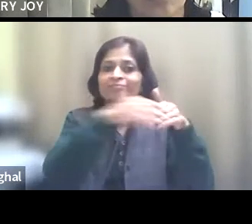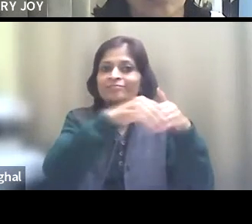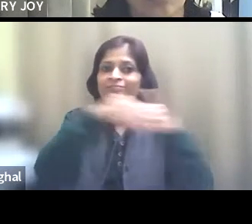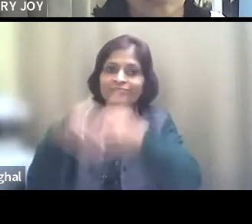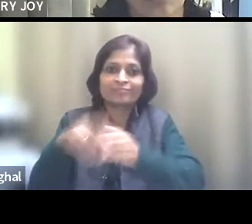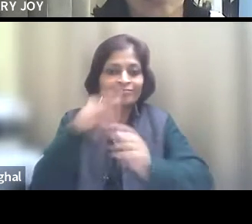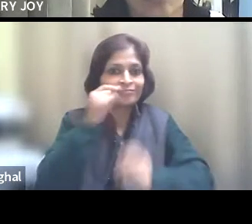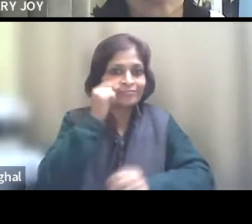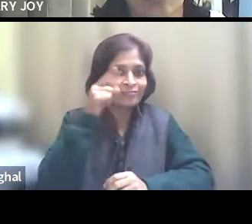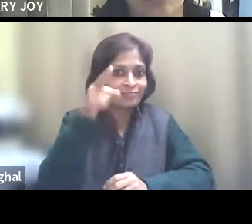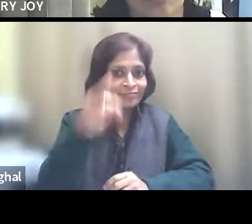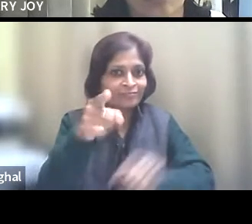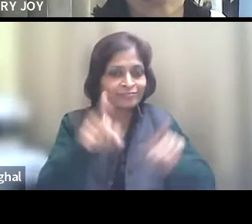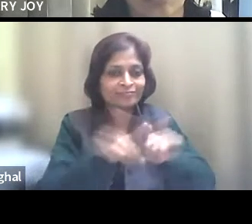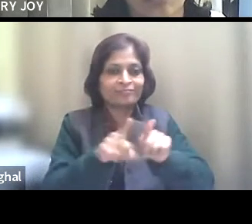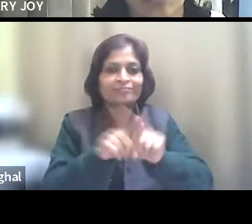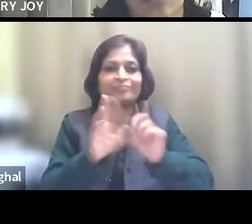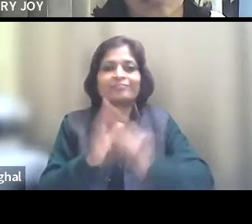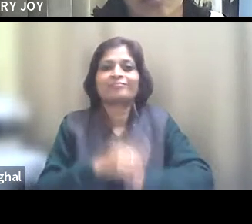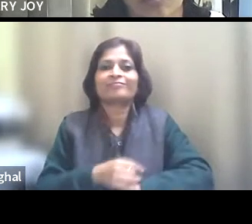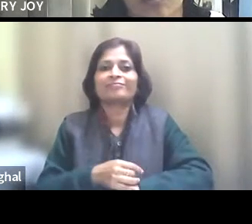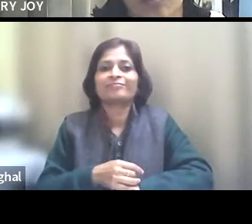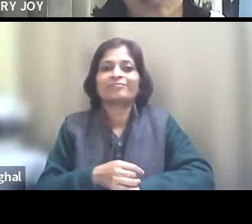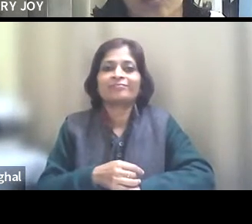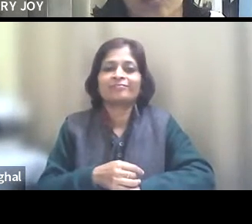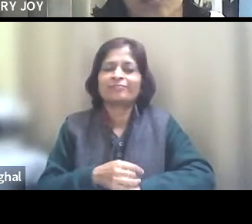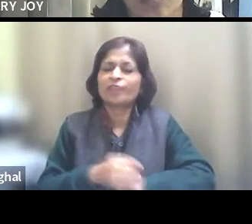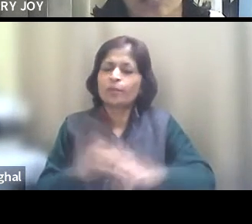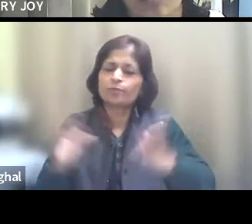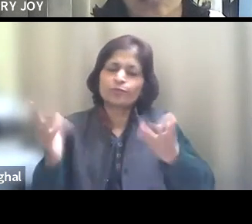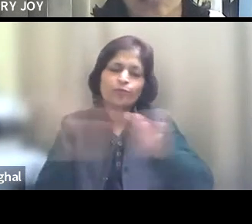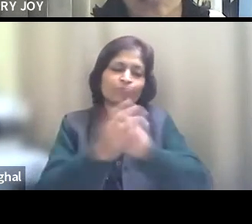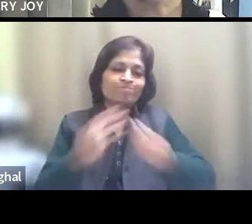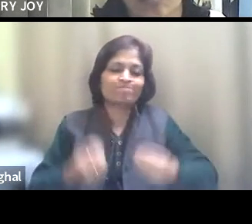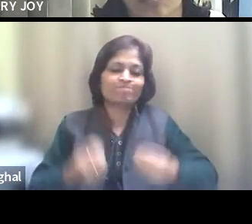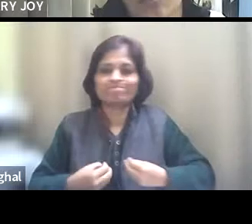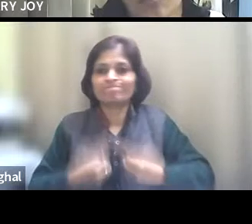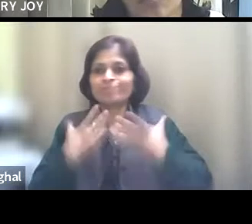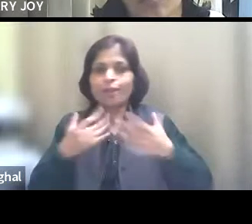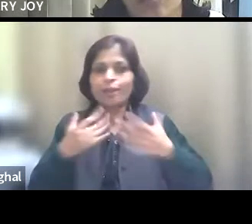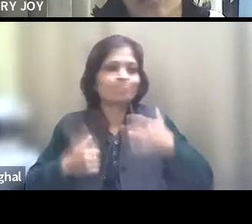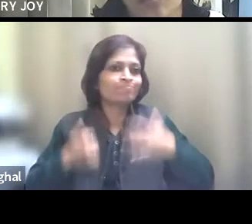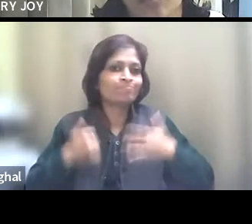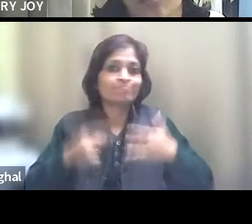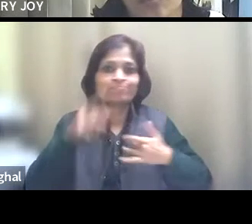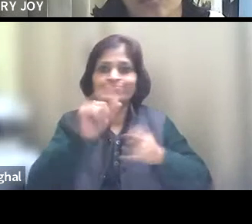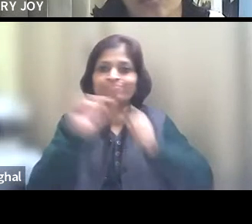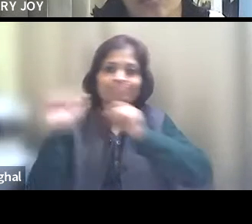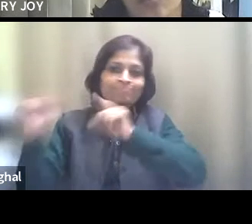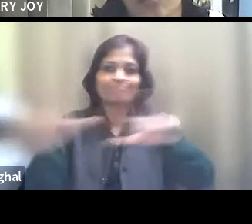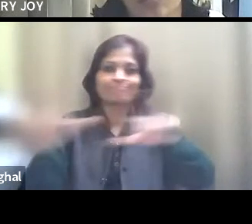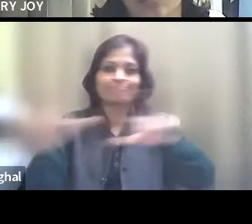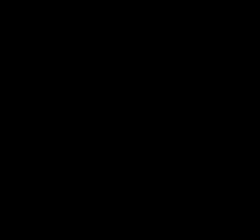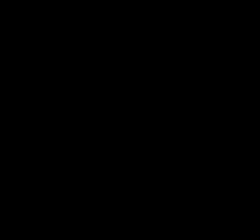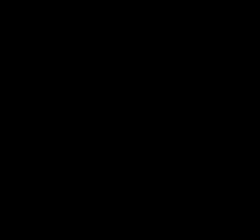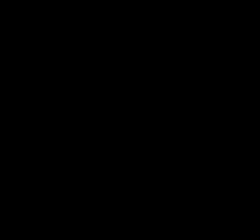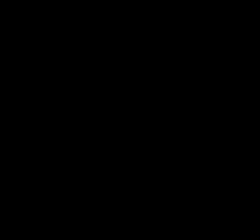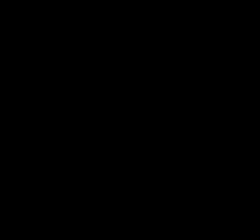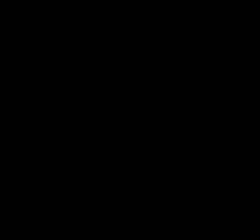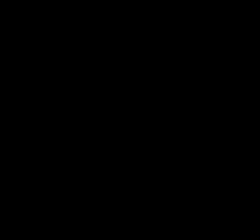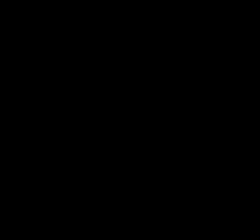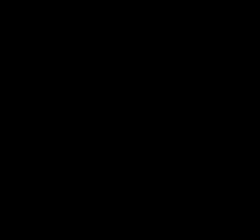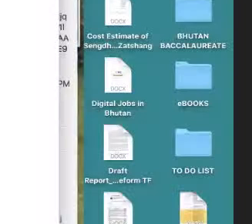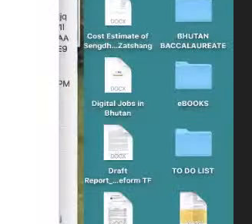introduced you, Dr. Doji, and we are very eagerly looking forward to your presentation. Yes. Can